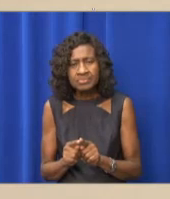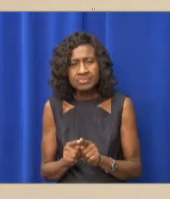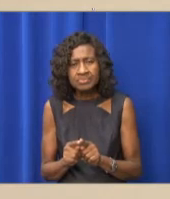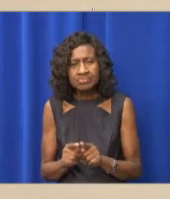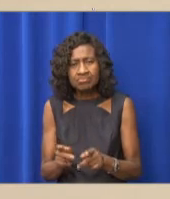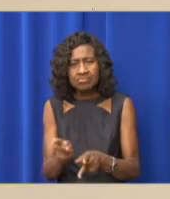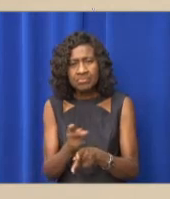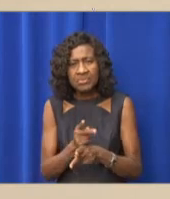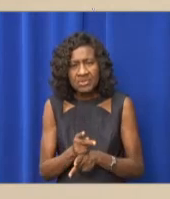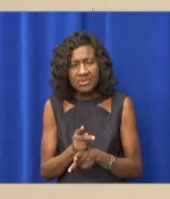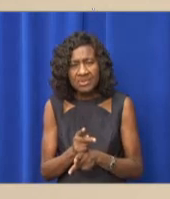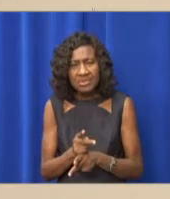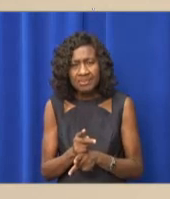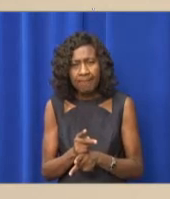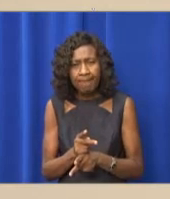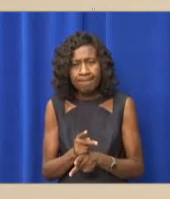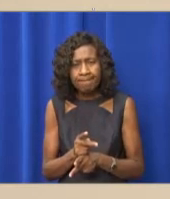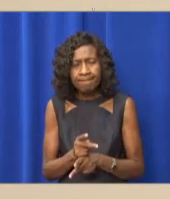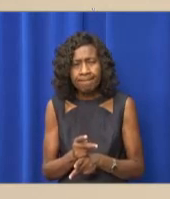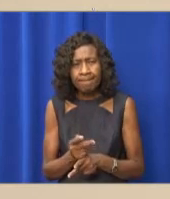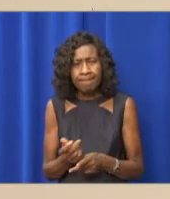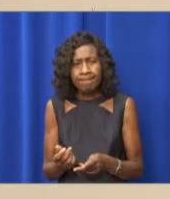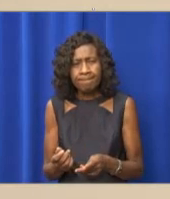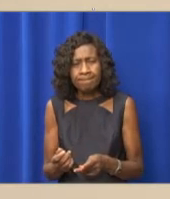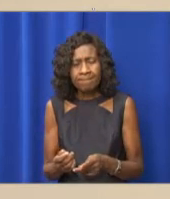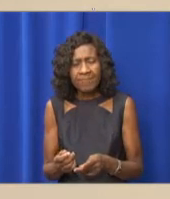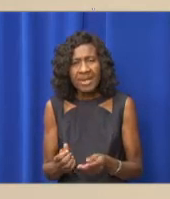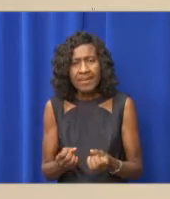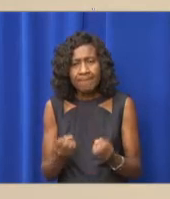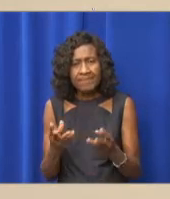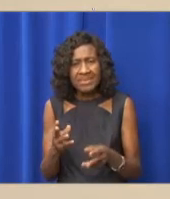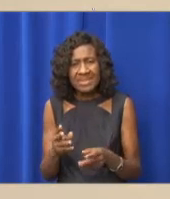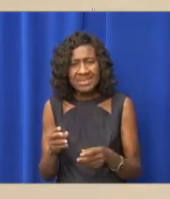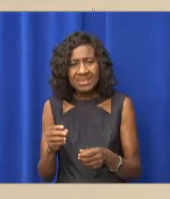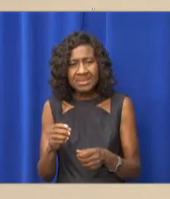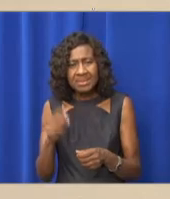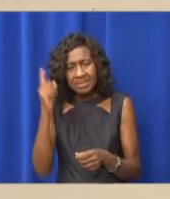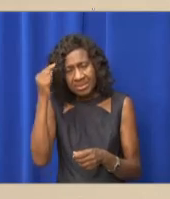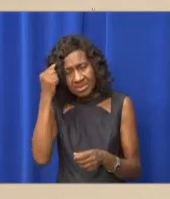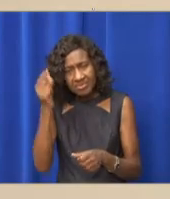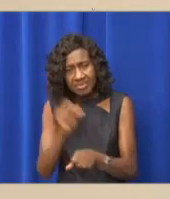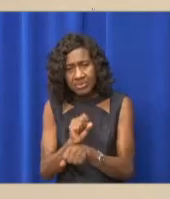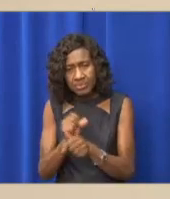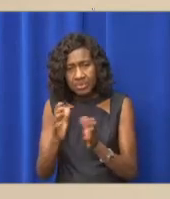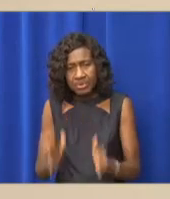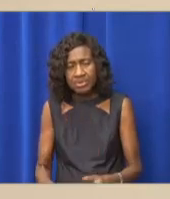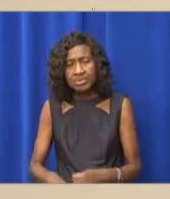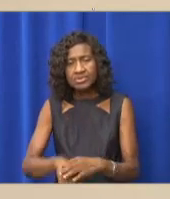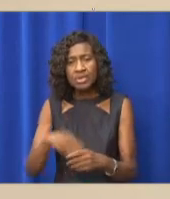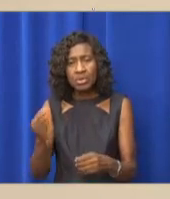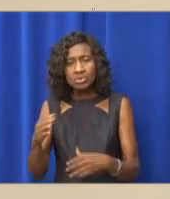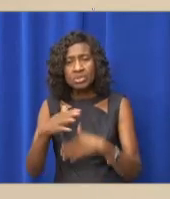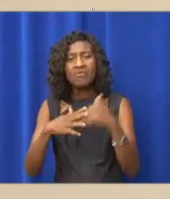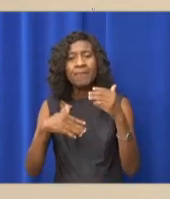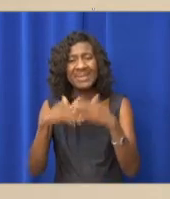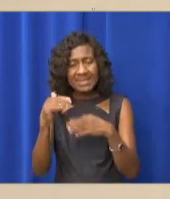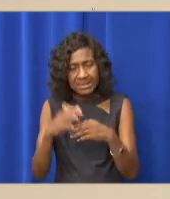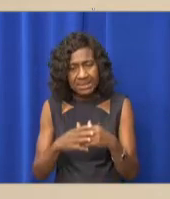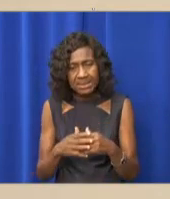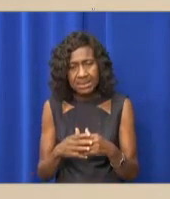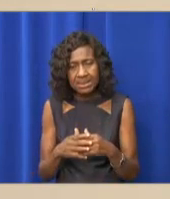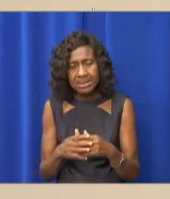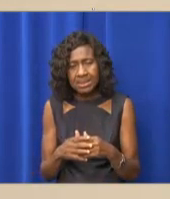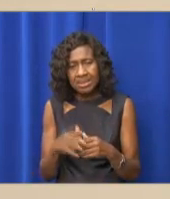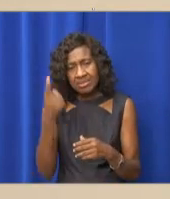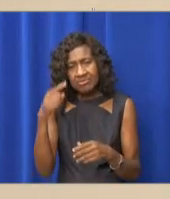keep as many civil servants out of the building as possible for as long as possible, if what they do can be done